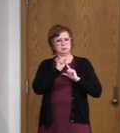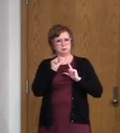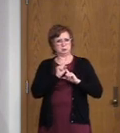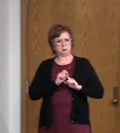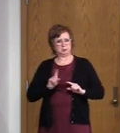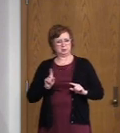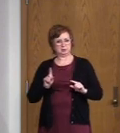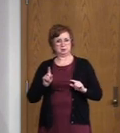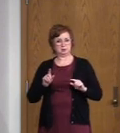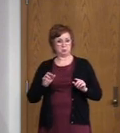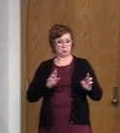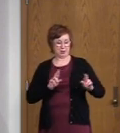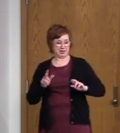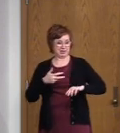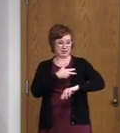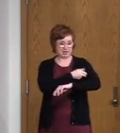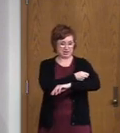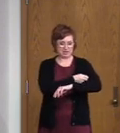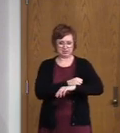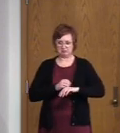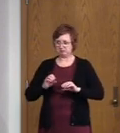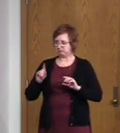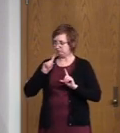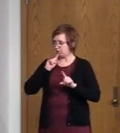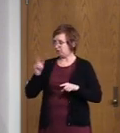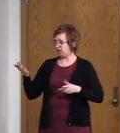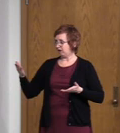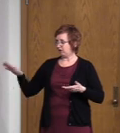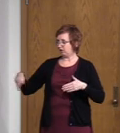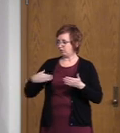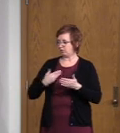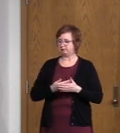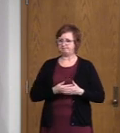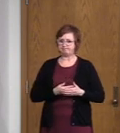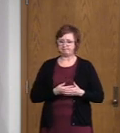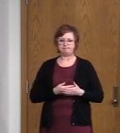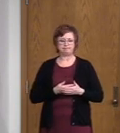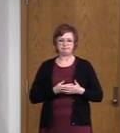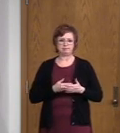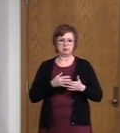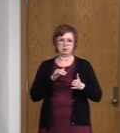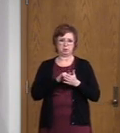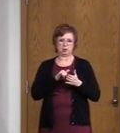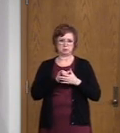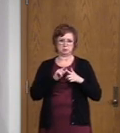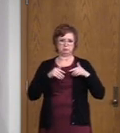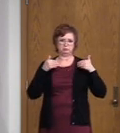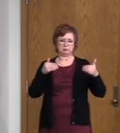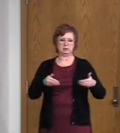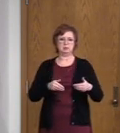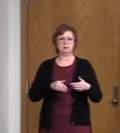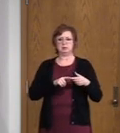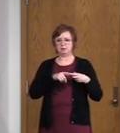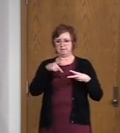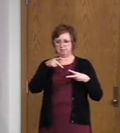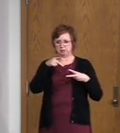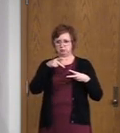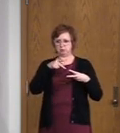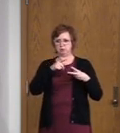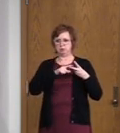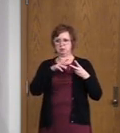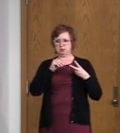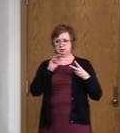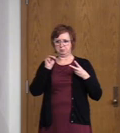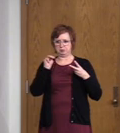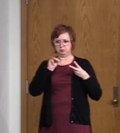there's none to give? So we also are anticipating, as you know, 12,600 doses of Pfizer not to arrive in Q1 and 500